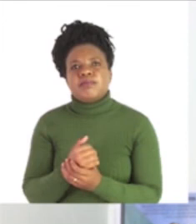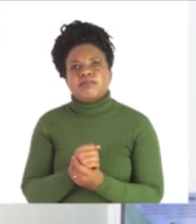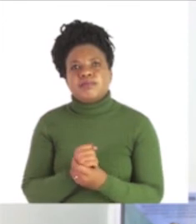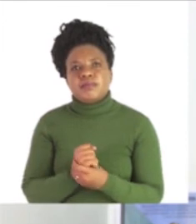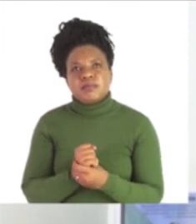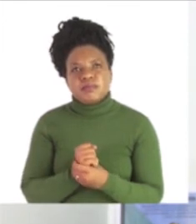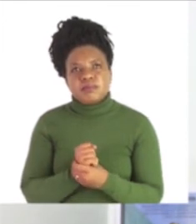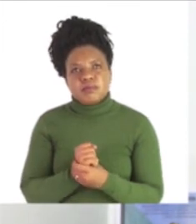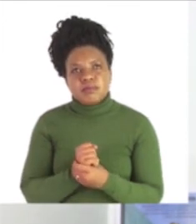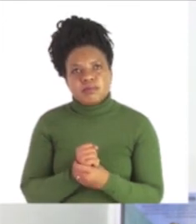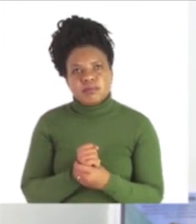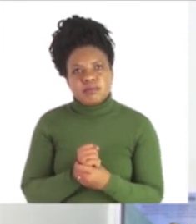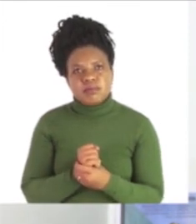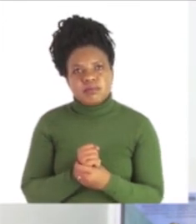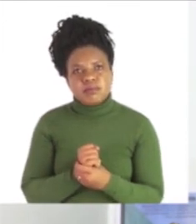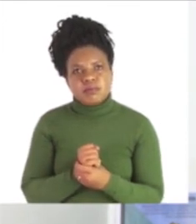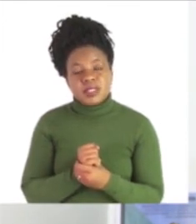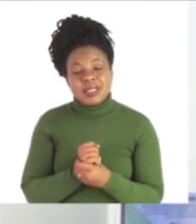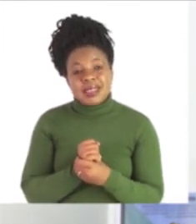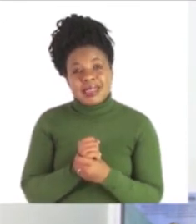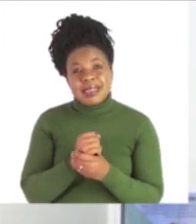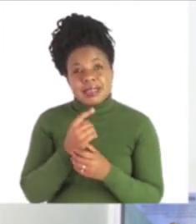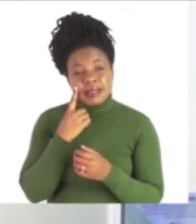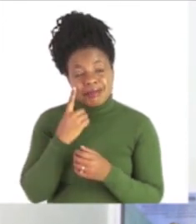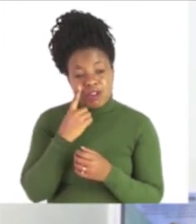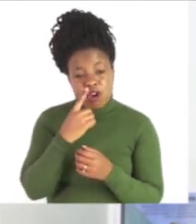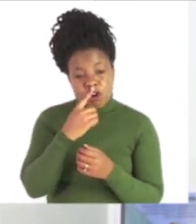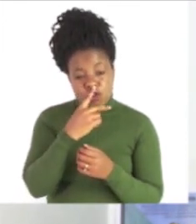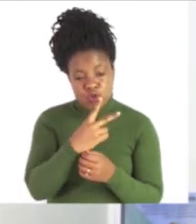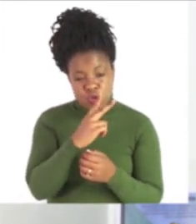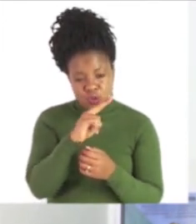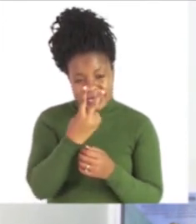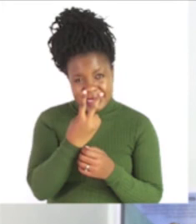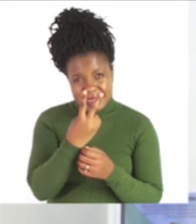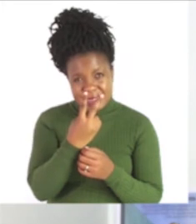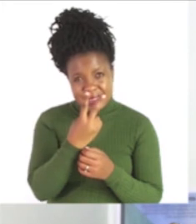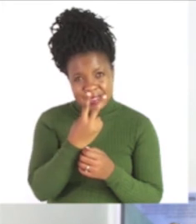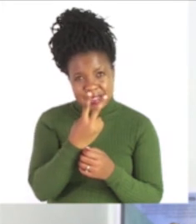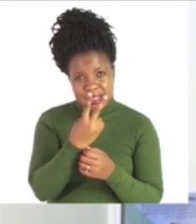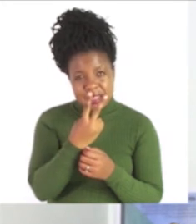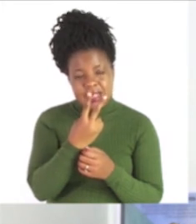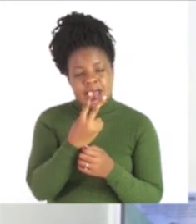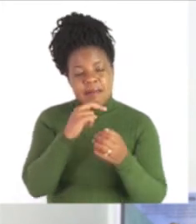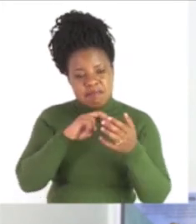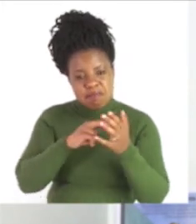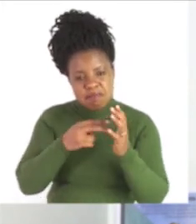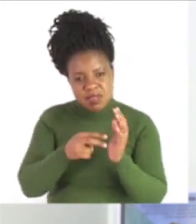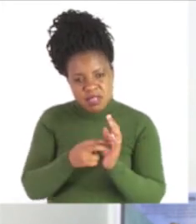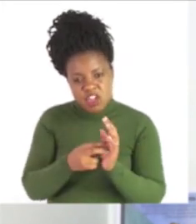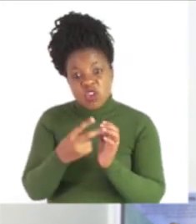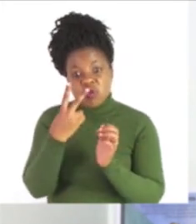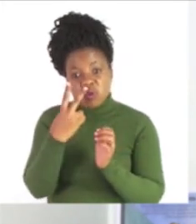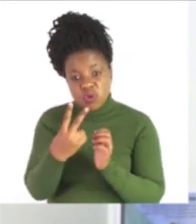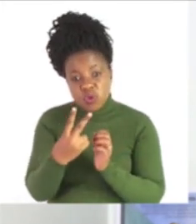4. So if you look at this 2, it means this number has to appear twice.